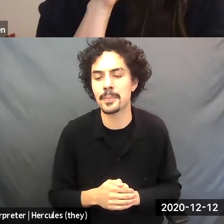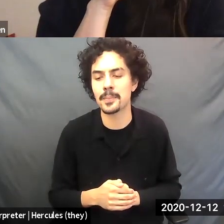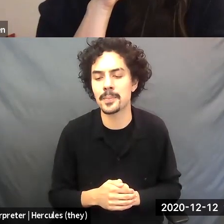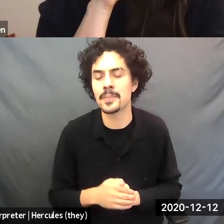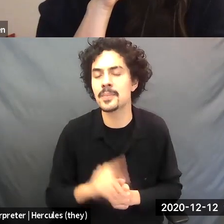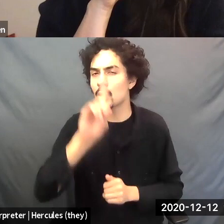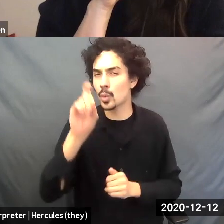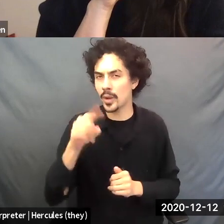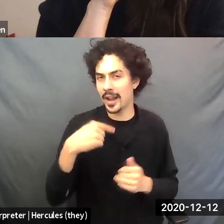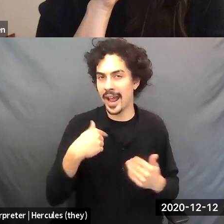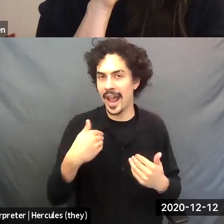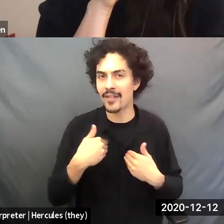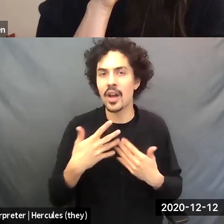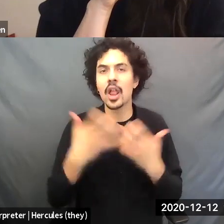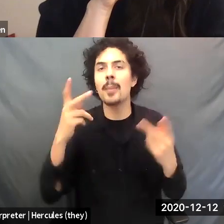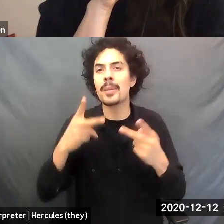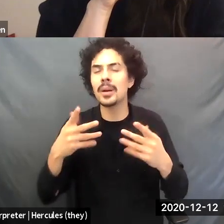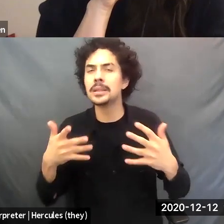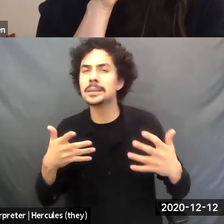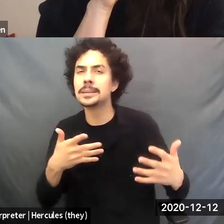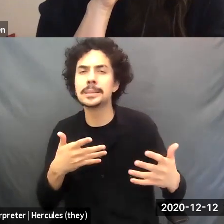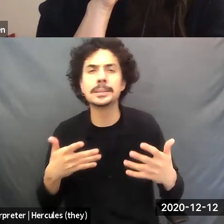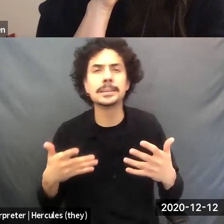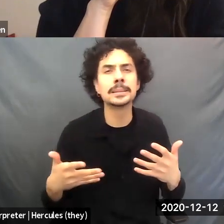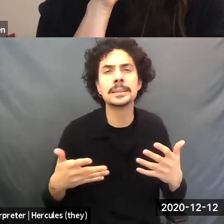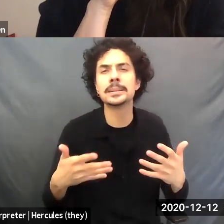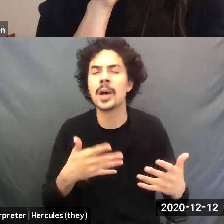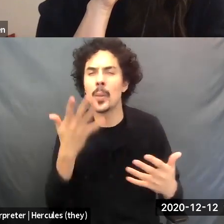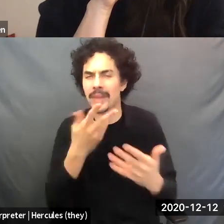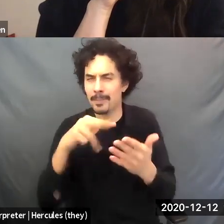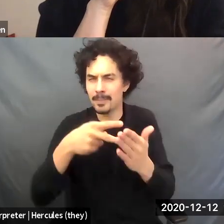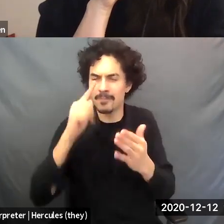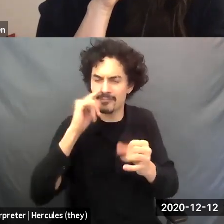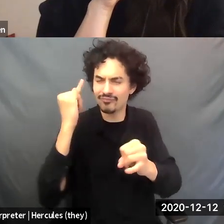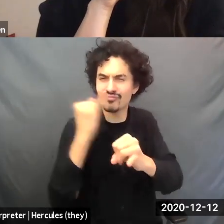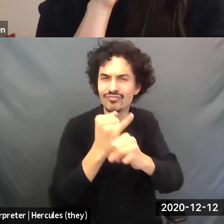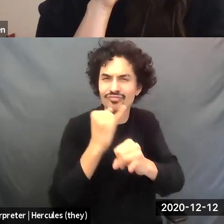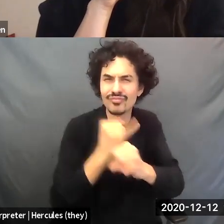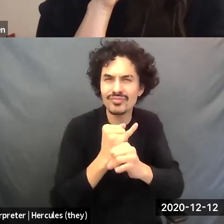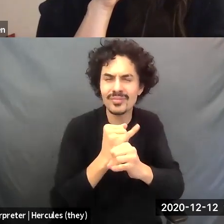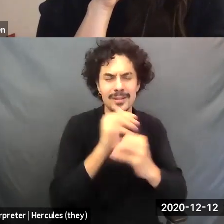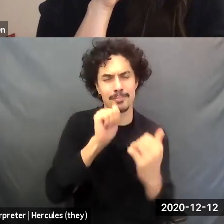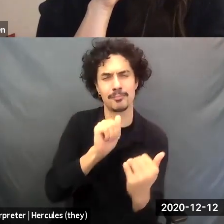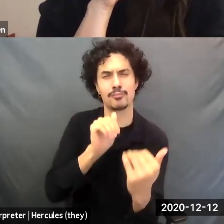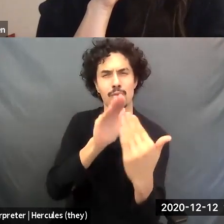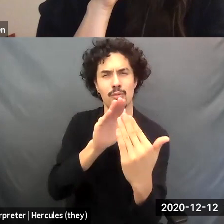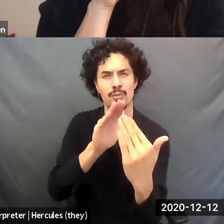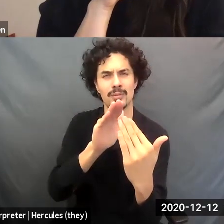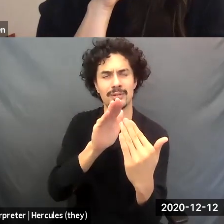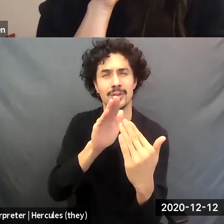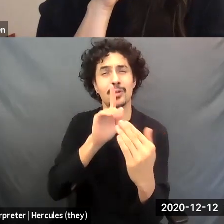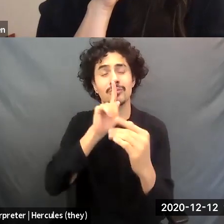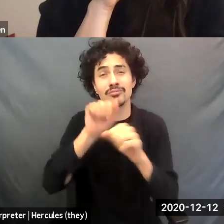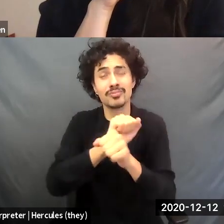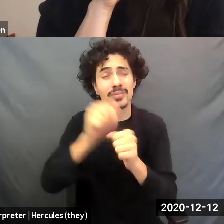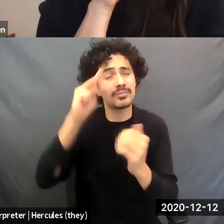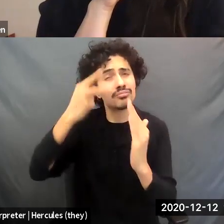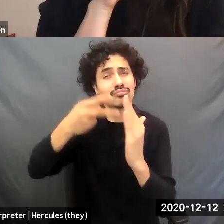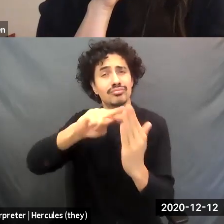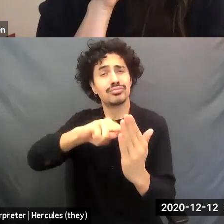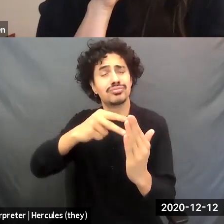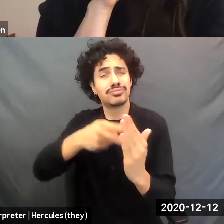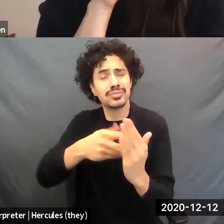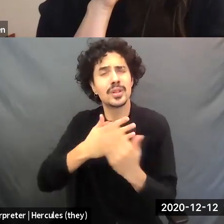people are grappling with, is what would it mean for an institution to actually meaningfully address the history of settler